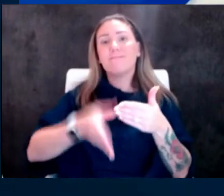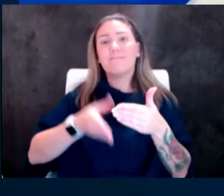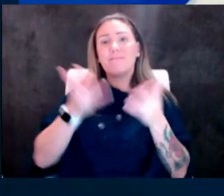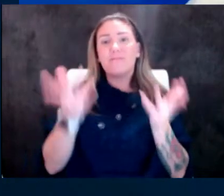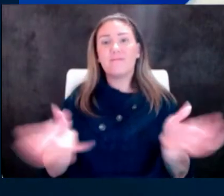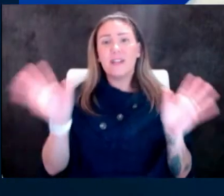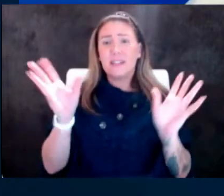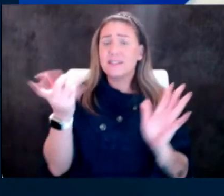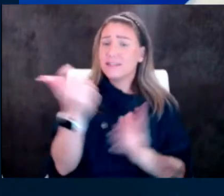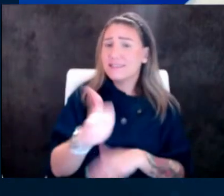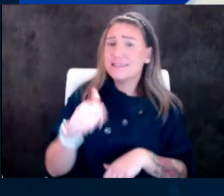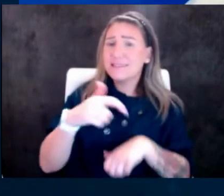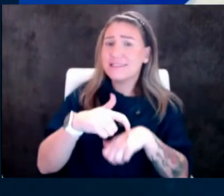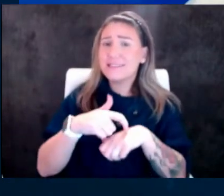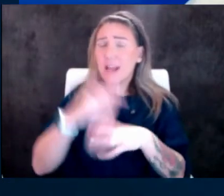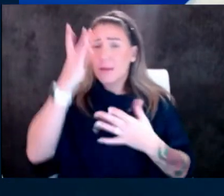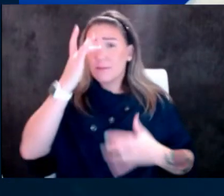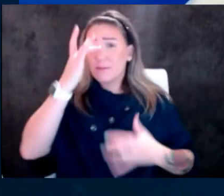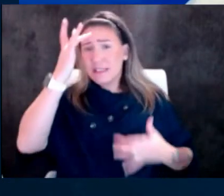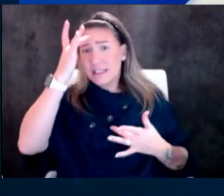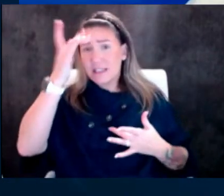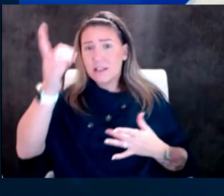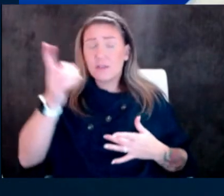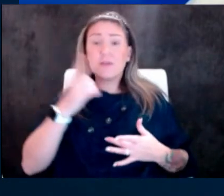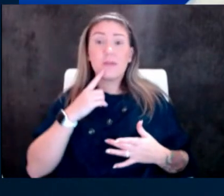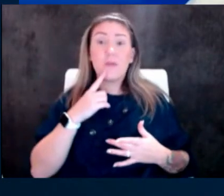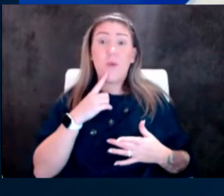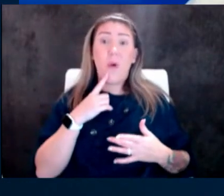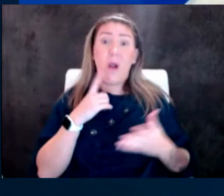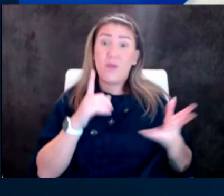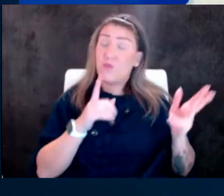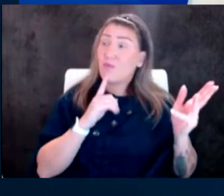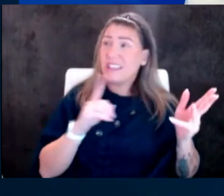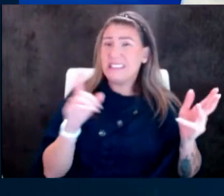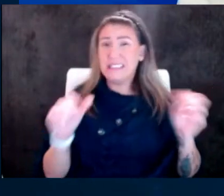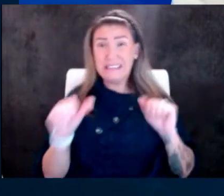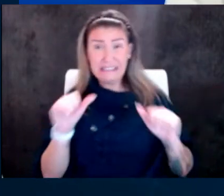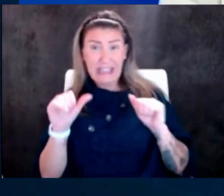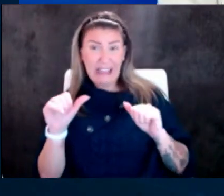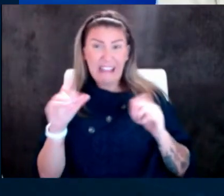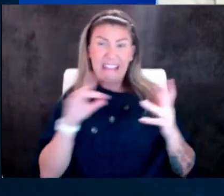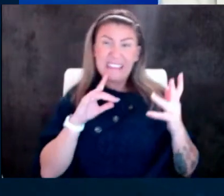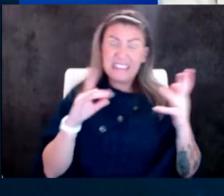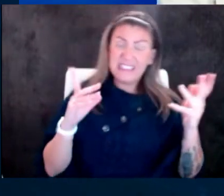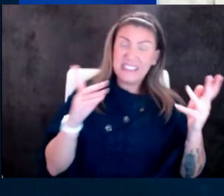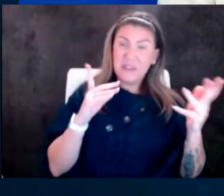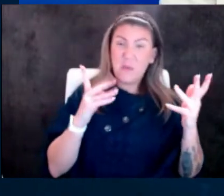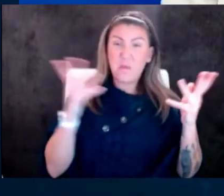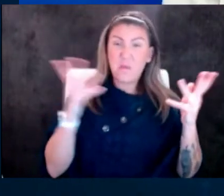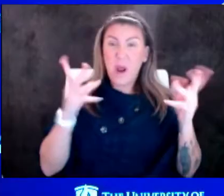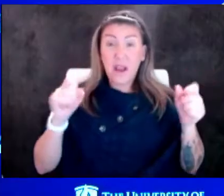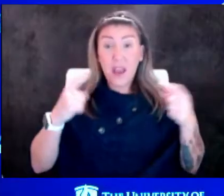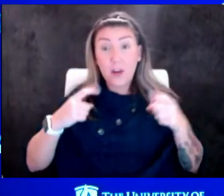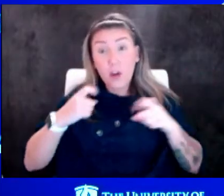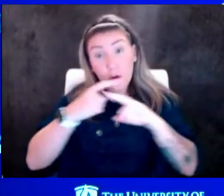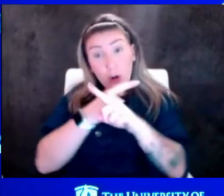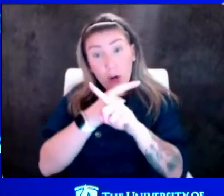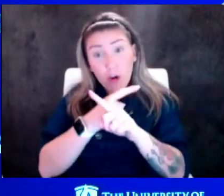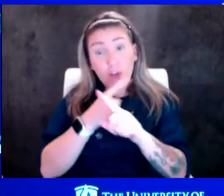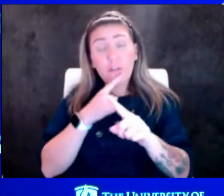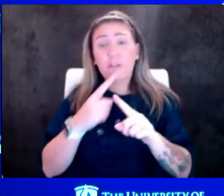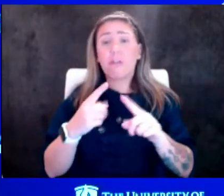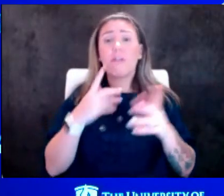disease, you really are rolling the dice with those complications that can occur. Even those pills that have yet to